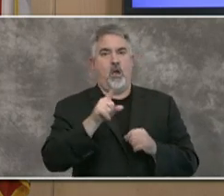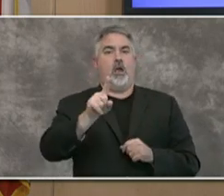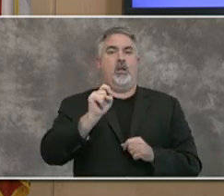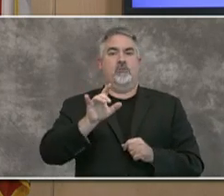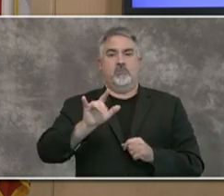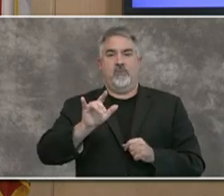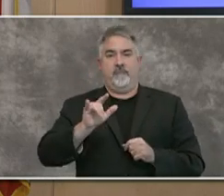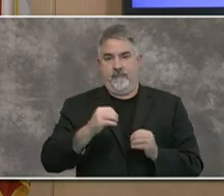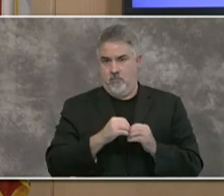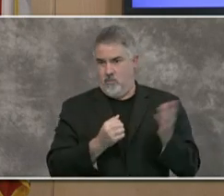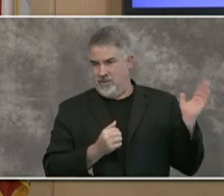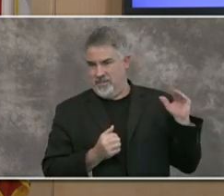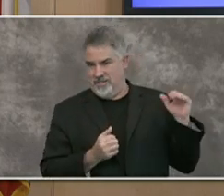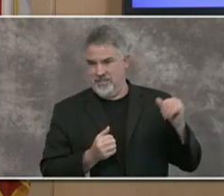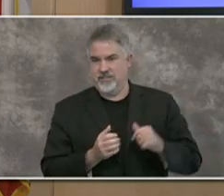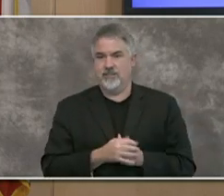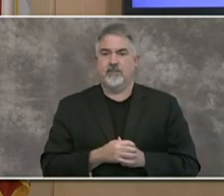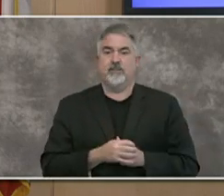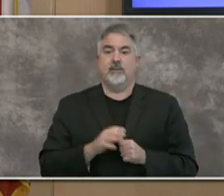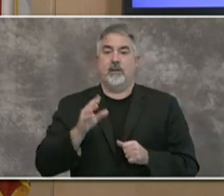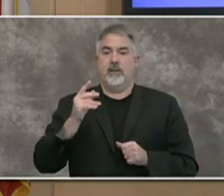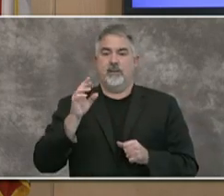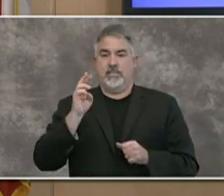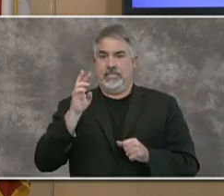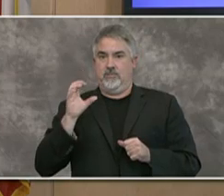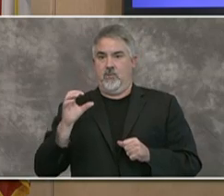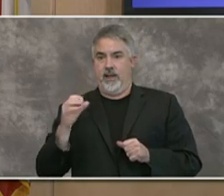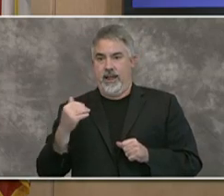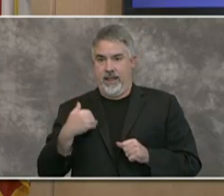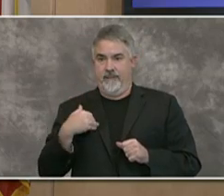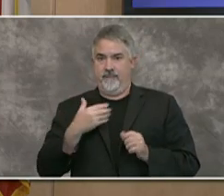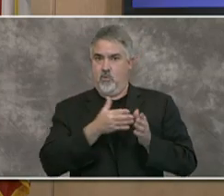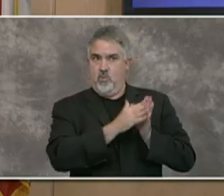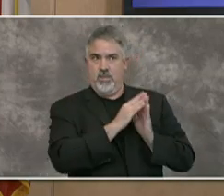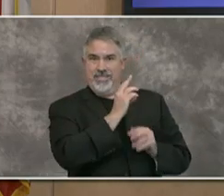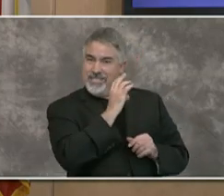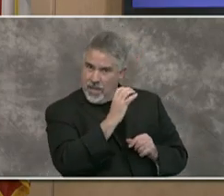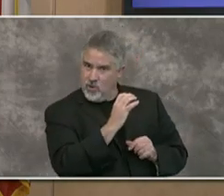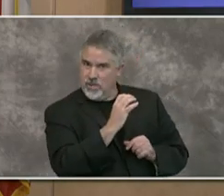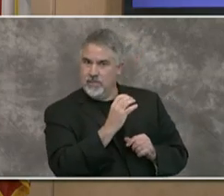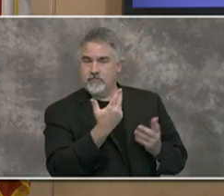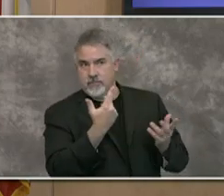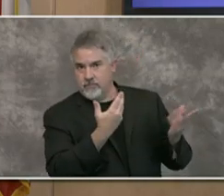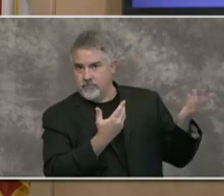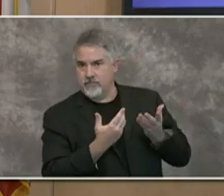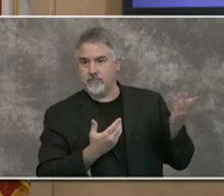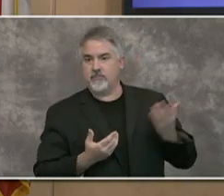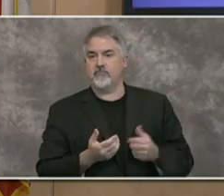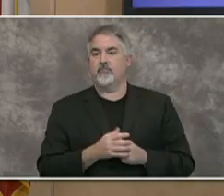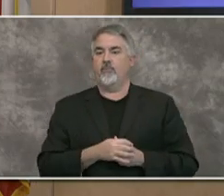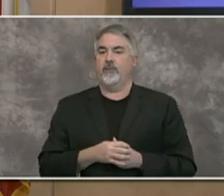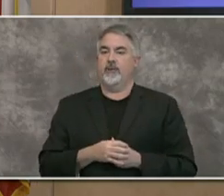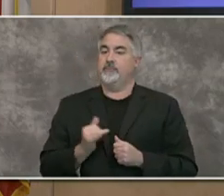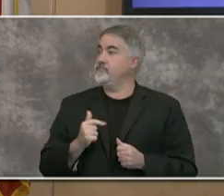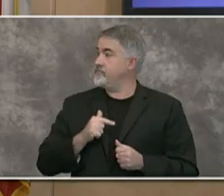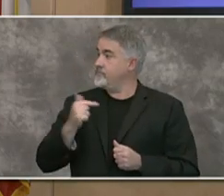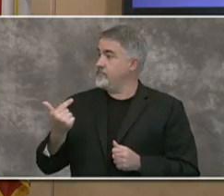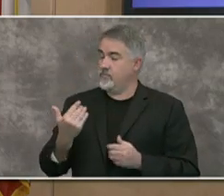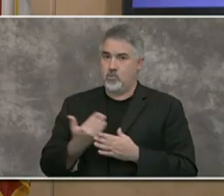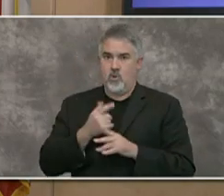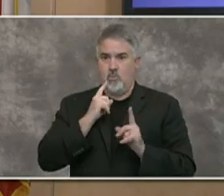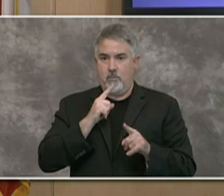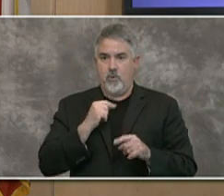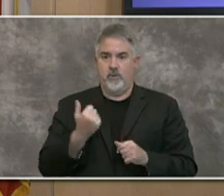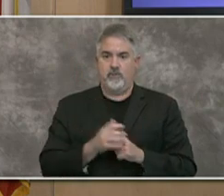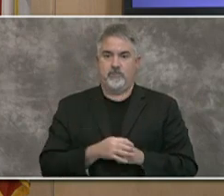on the 600 that we have requested from them. And that concludes my portion of the report. I'll now turn it over to Dr. Eric McDonald.